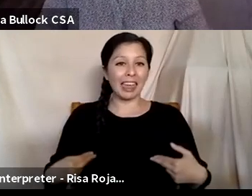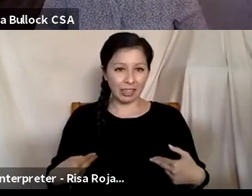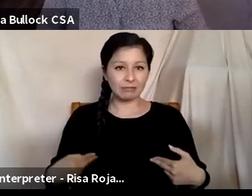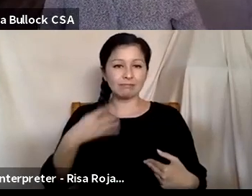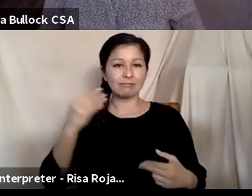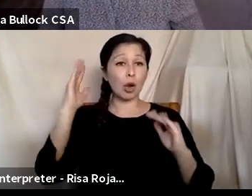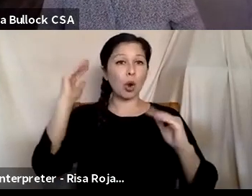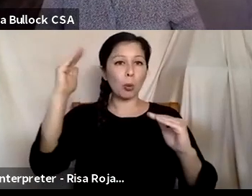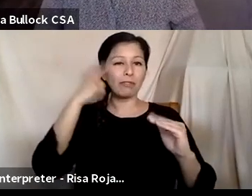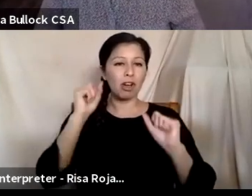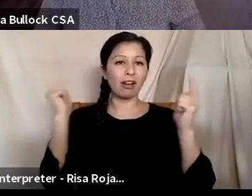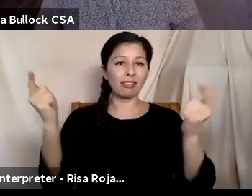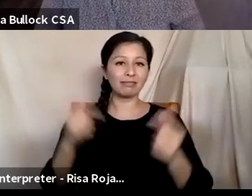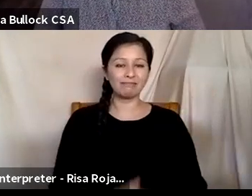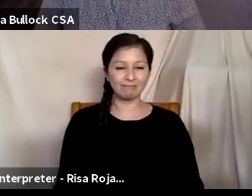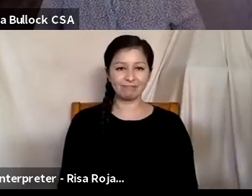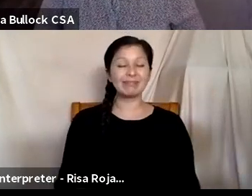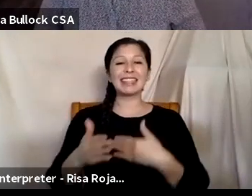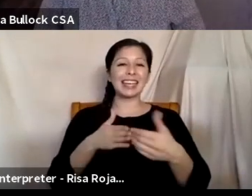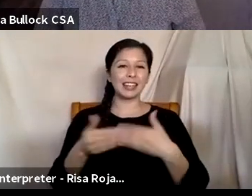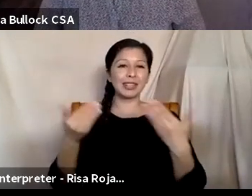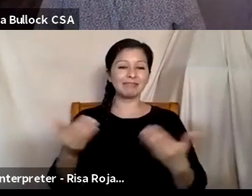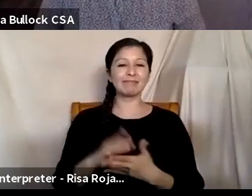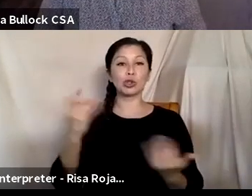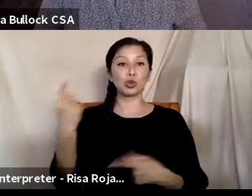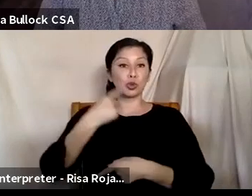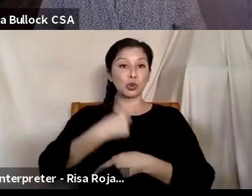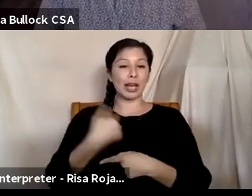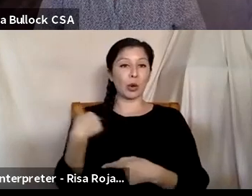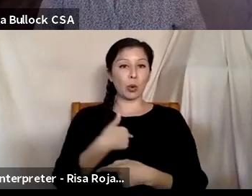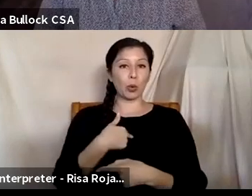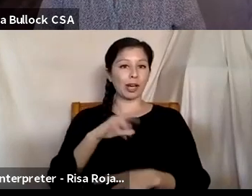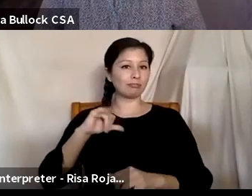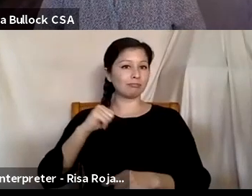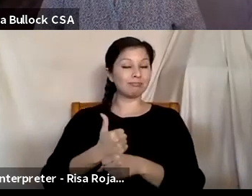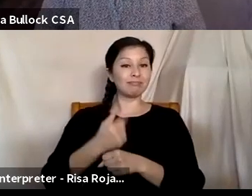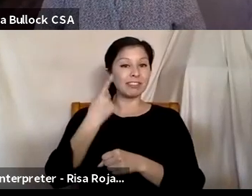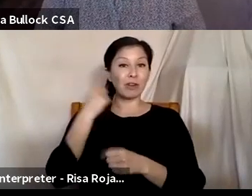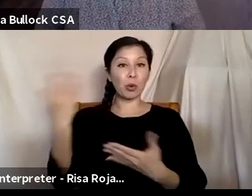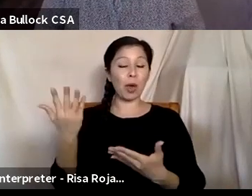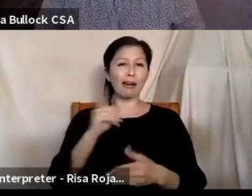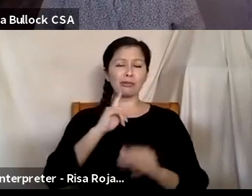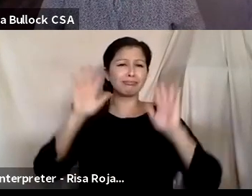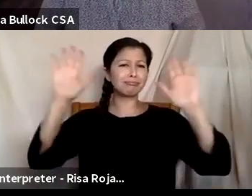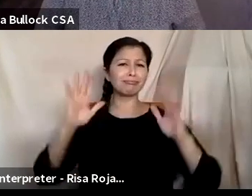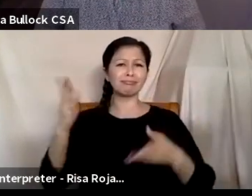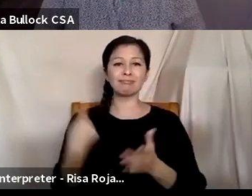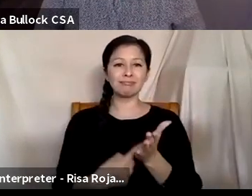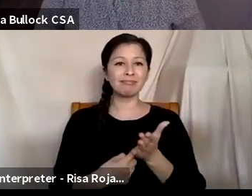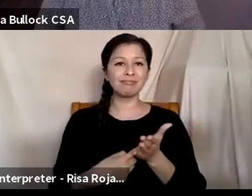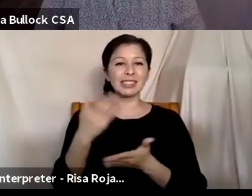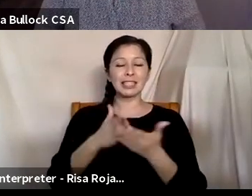and a hopeful one for everybody. So anyway, today we are here with, I think, a really fabulous discussion. We're joined by some of